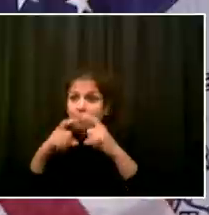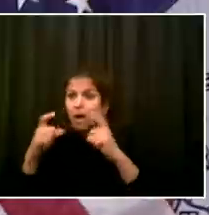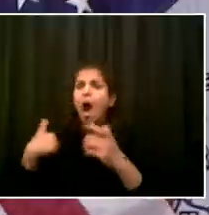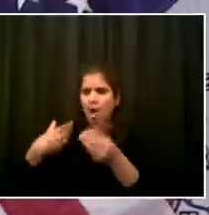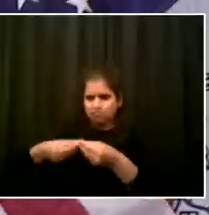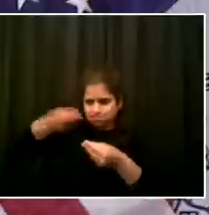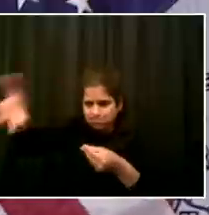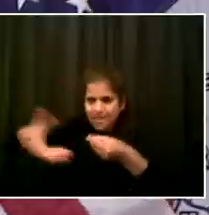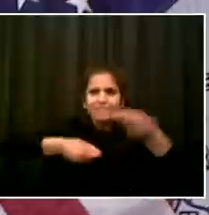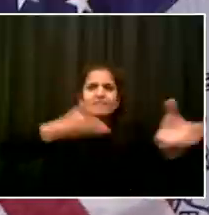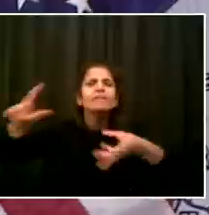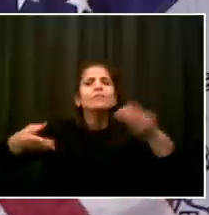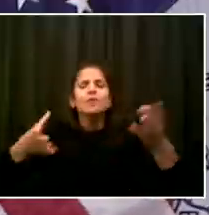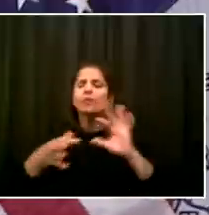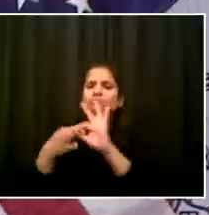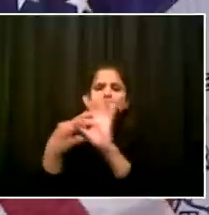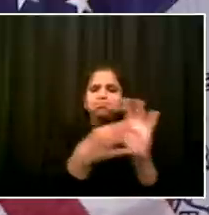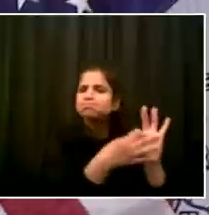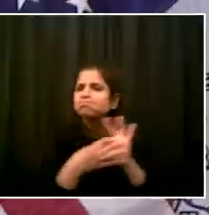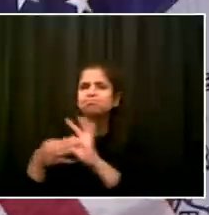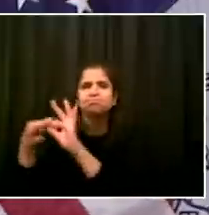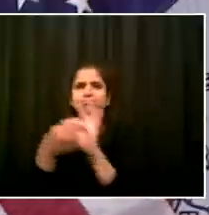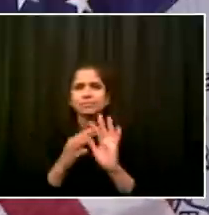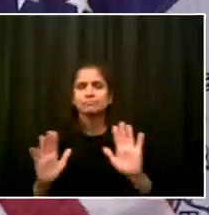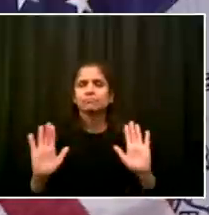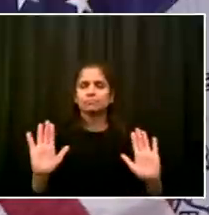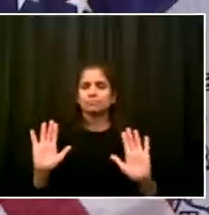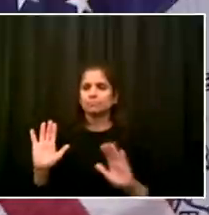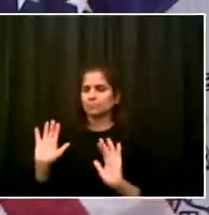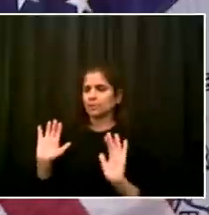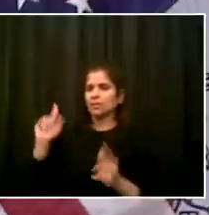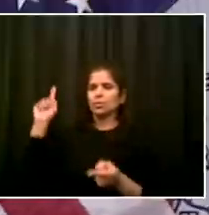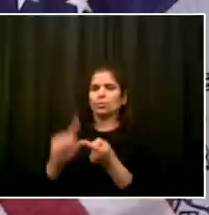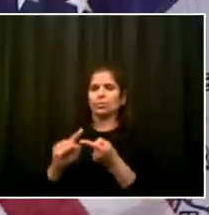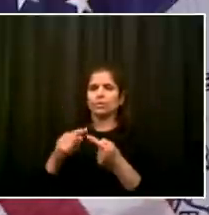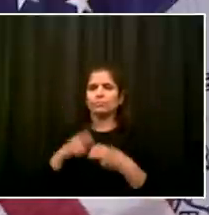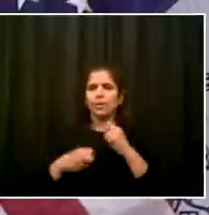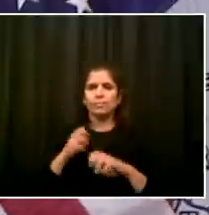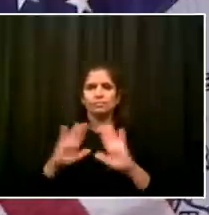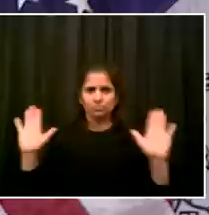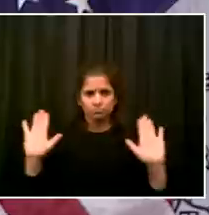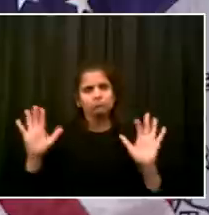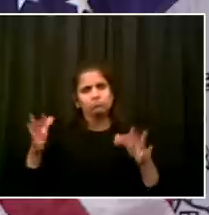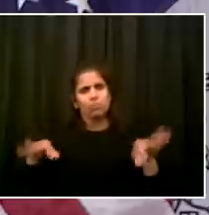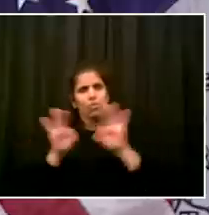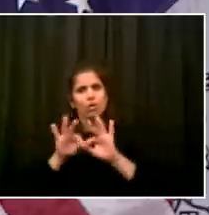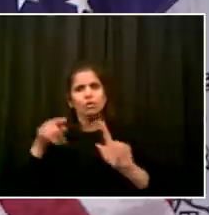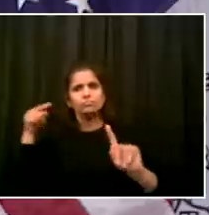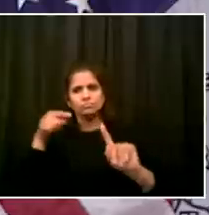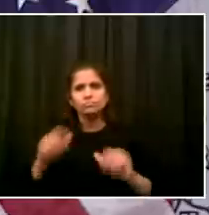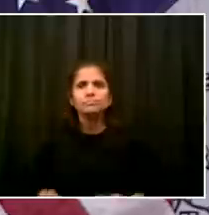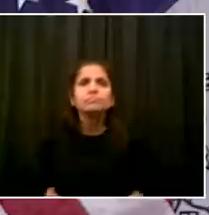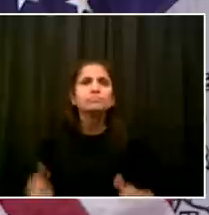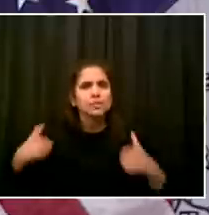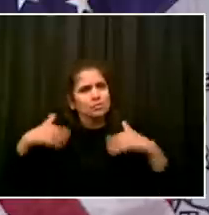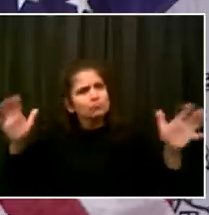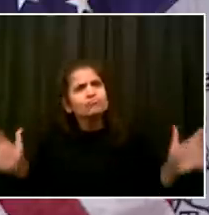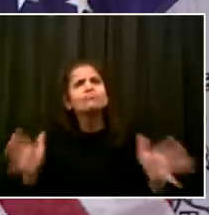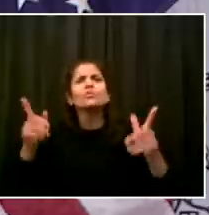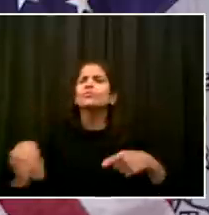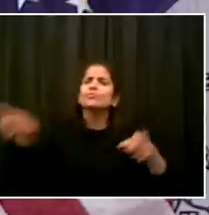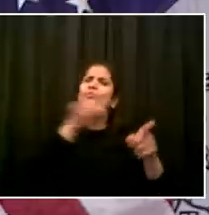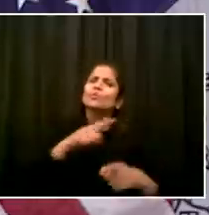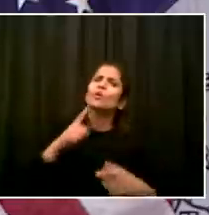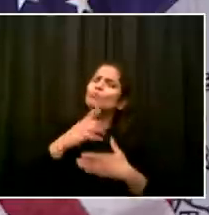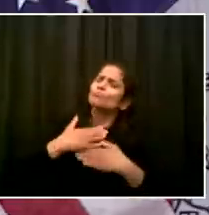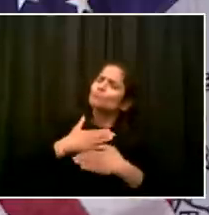I think it's going to be a very nice weekend. And I encourage all New Yorkers to get out there, stop and talk to the cops. Stop and talk